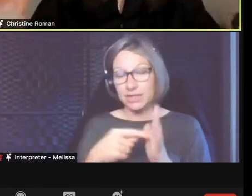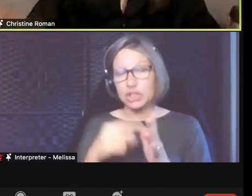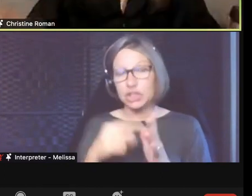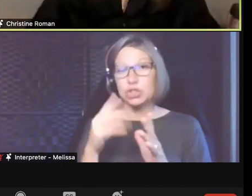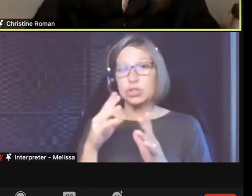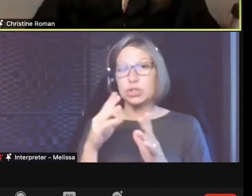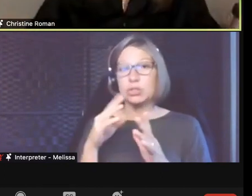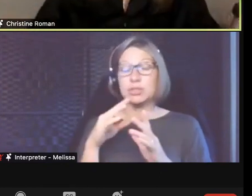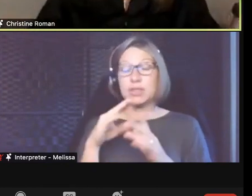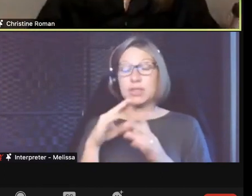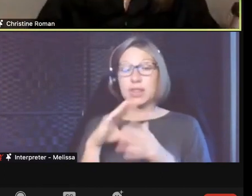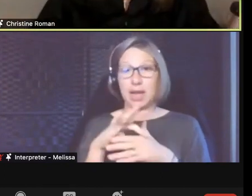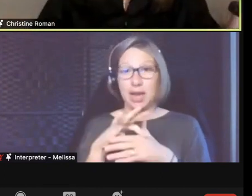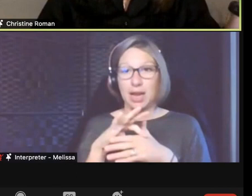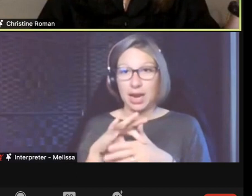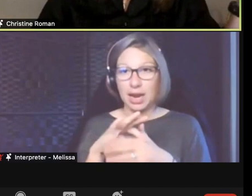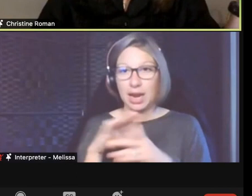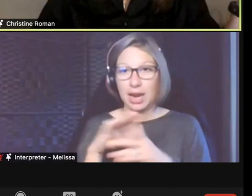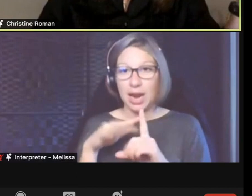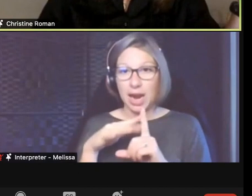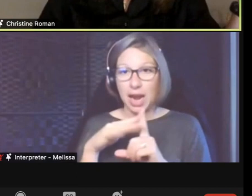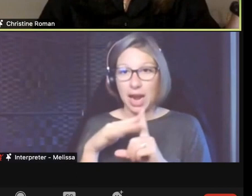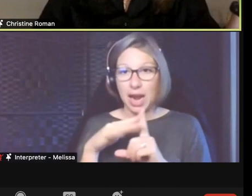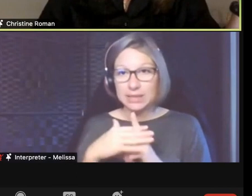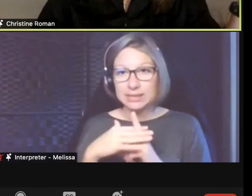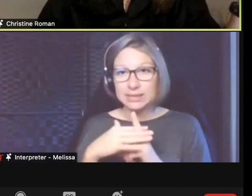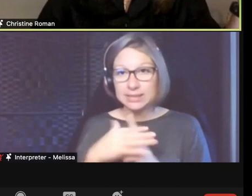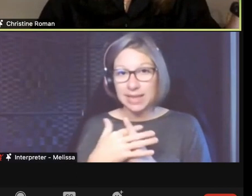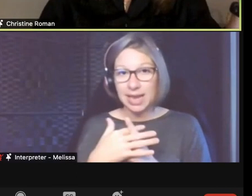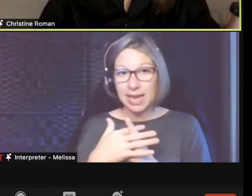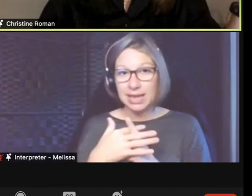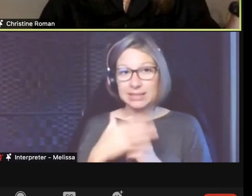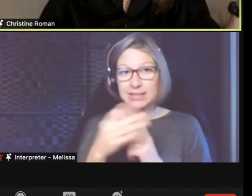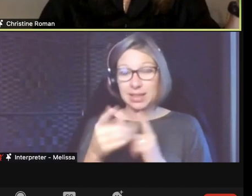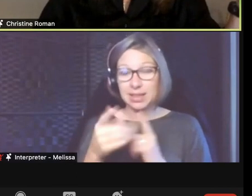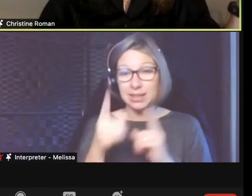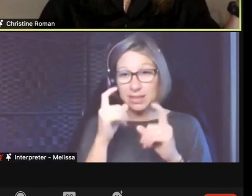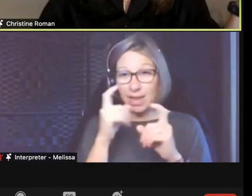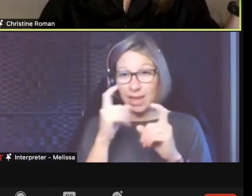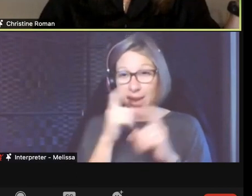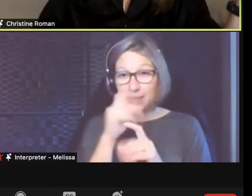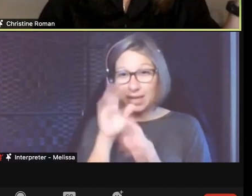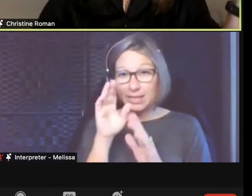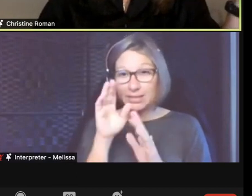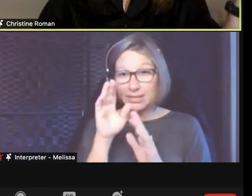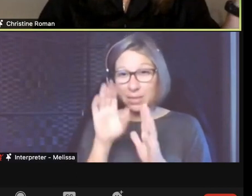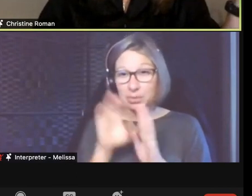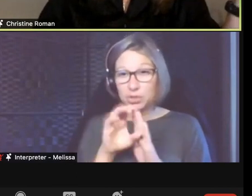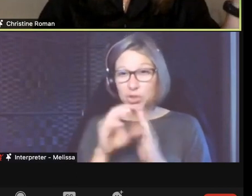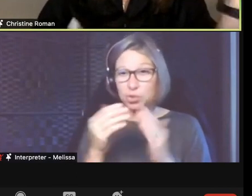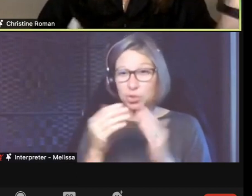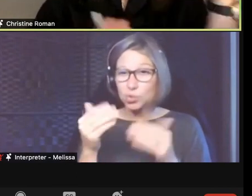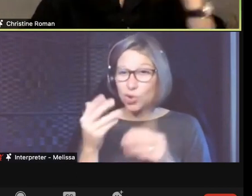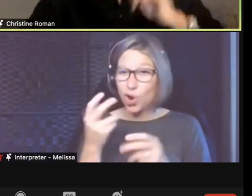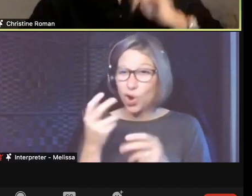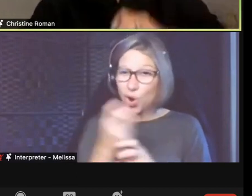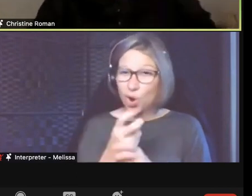image, is really hard. So let's watch a little bit of this.